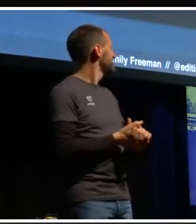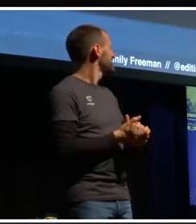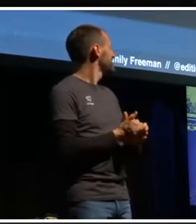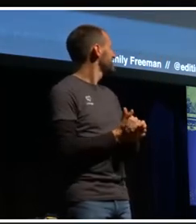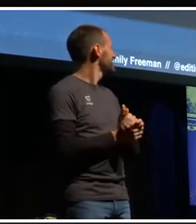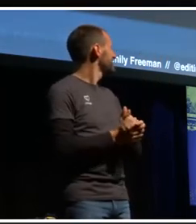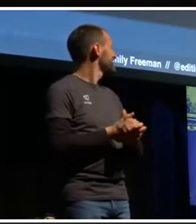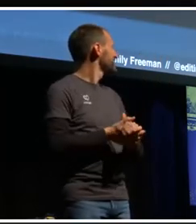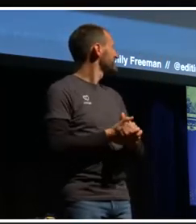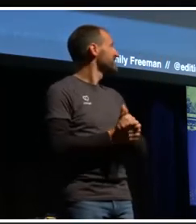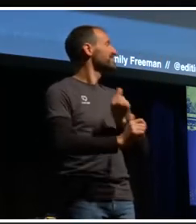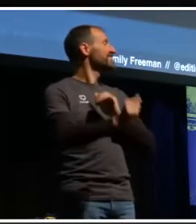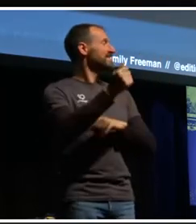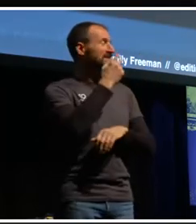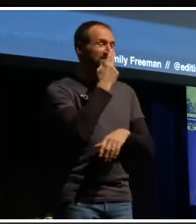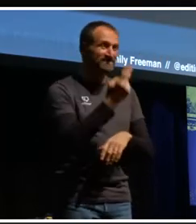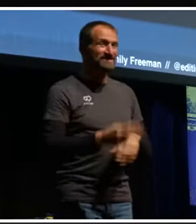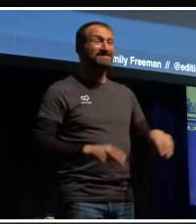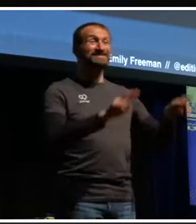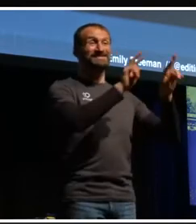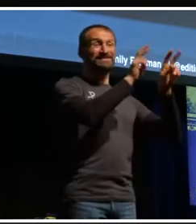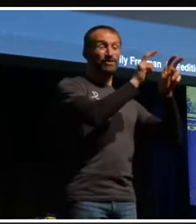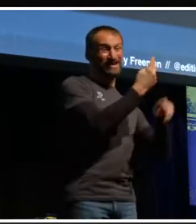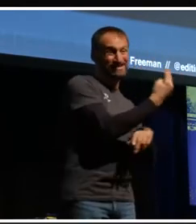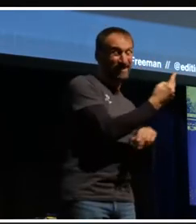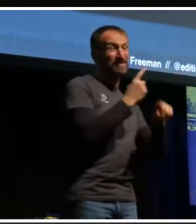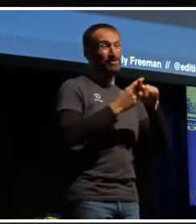How about a string of 2 plus a string of 2?